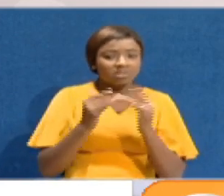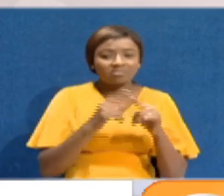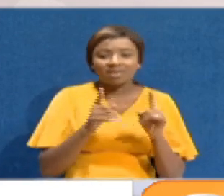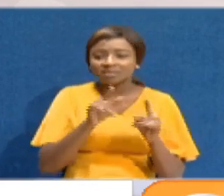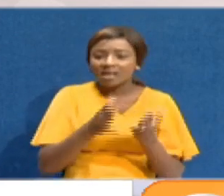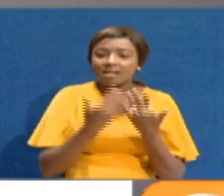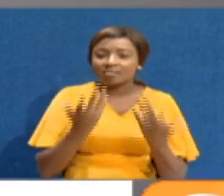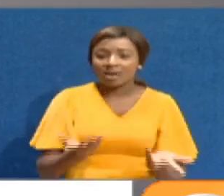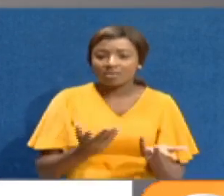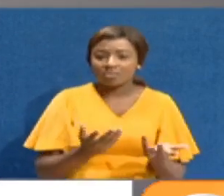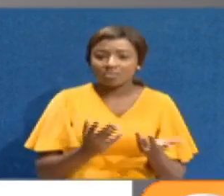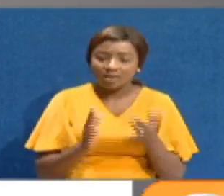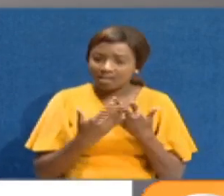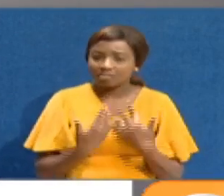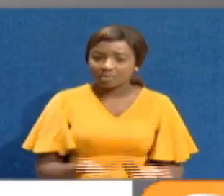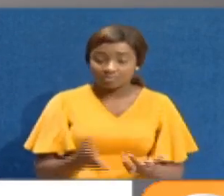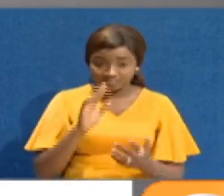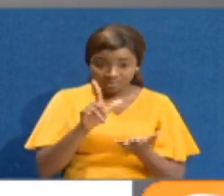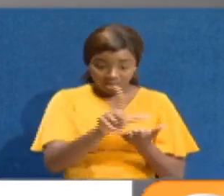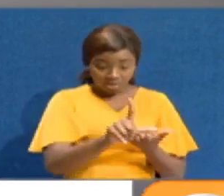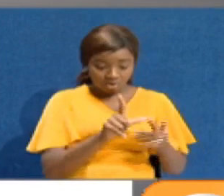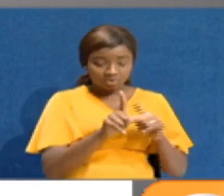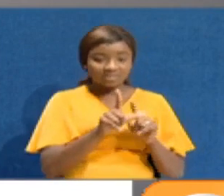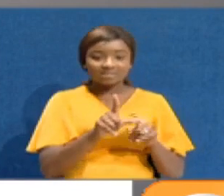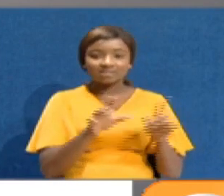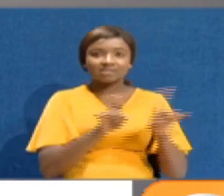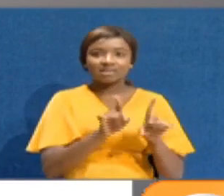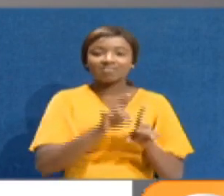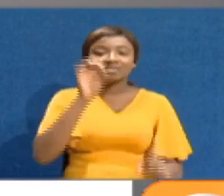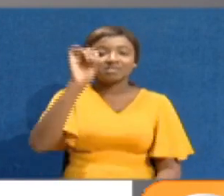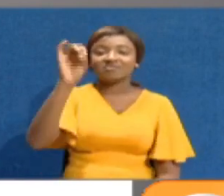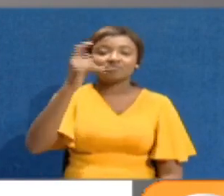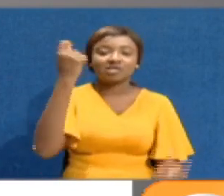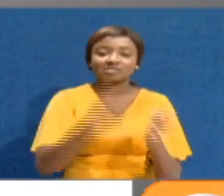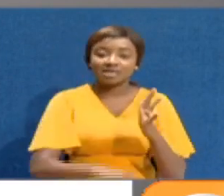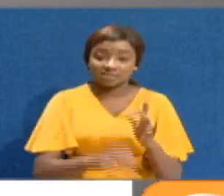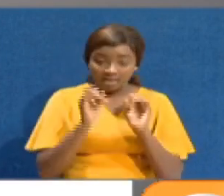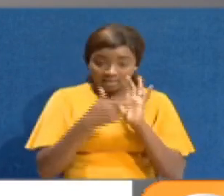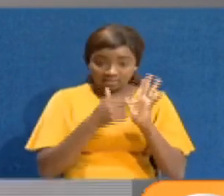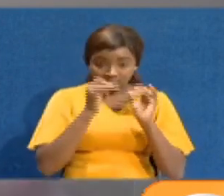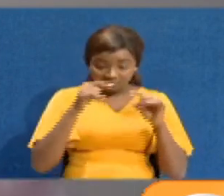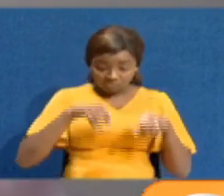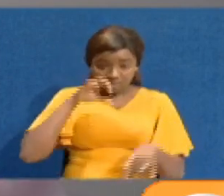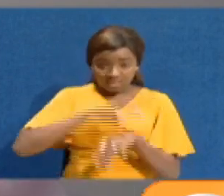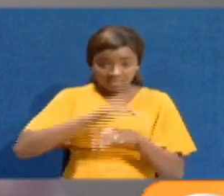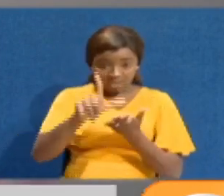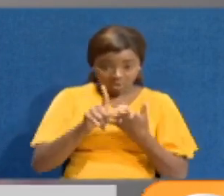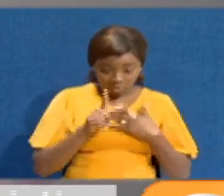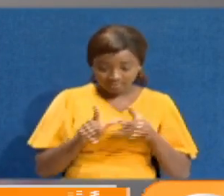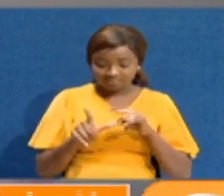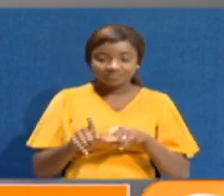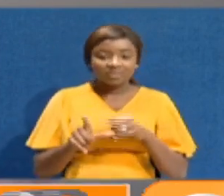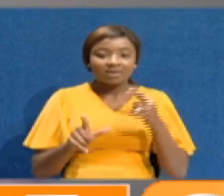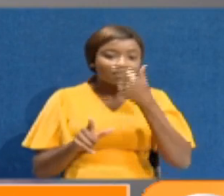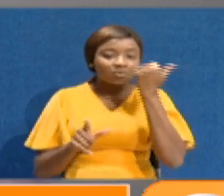I think it's important for us to say that debt is future tax. So any debt that we procure today is because we don't